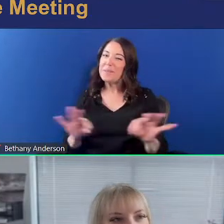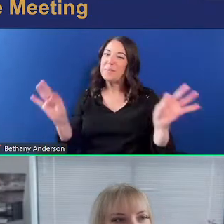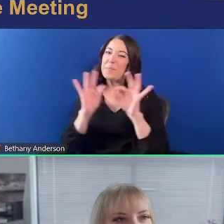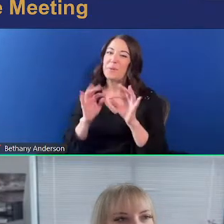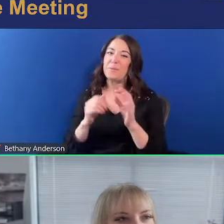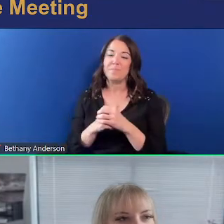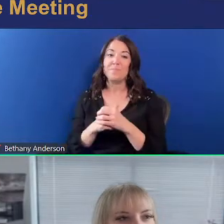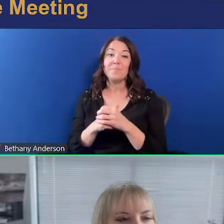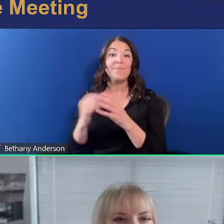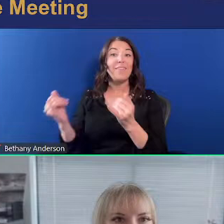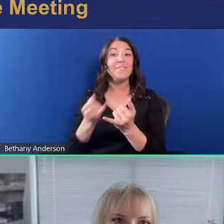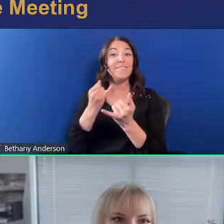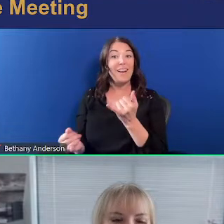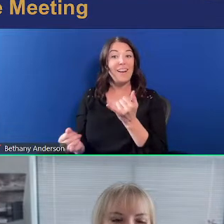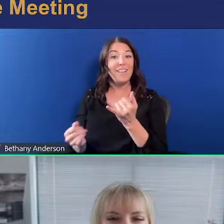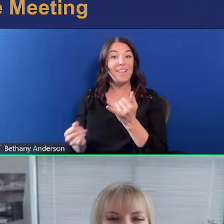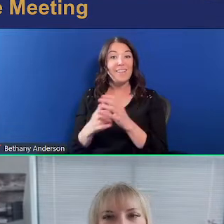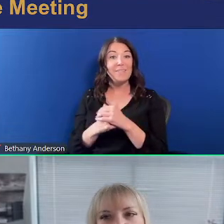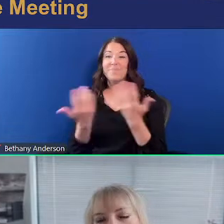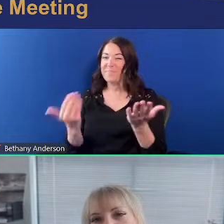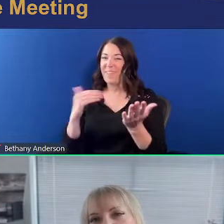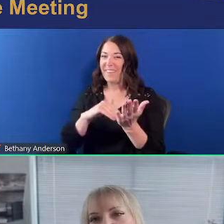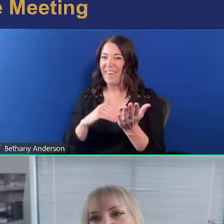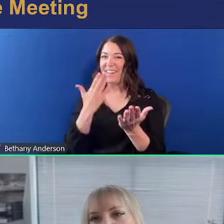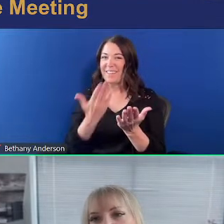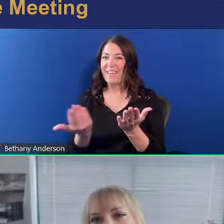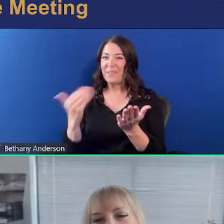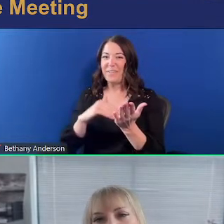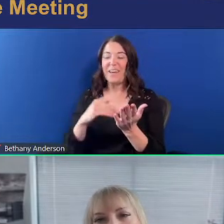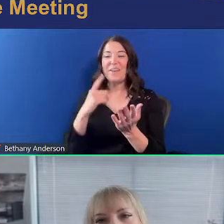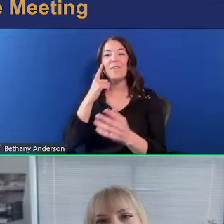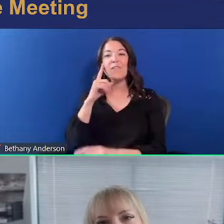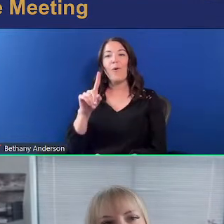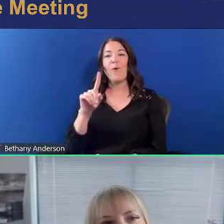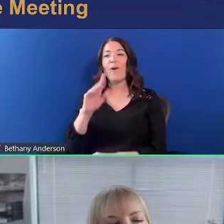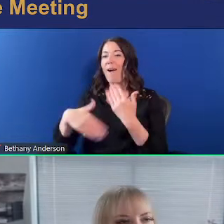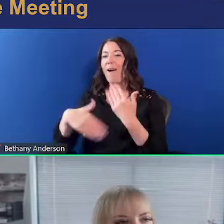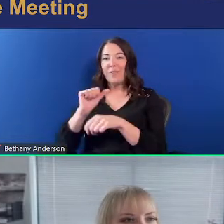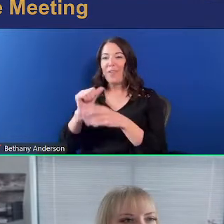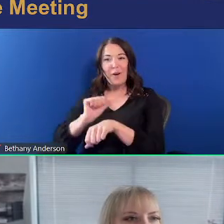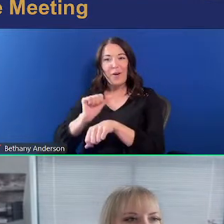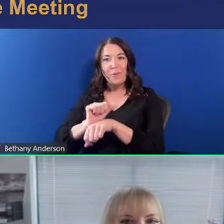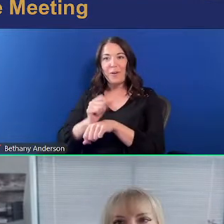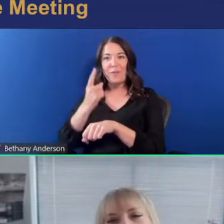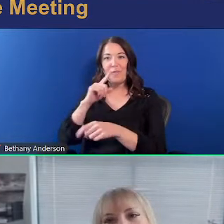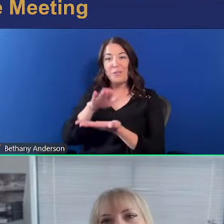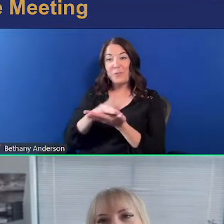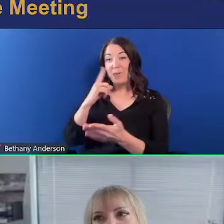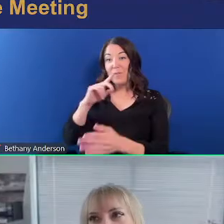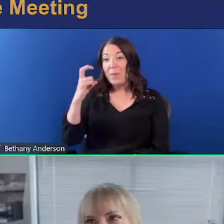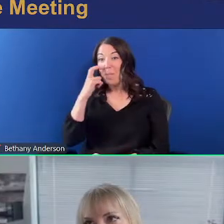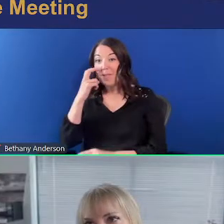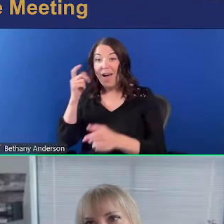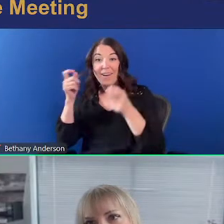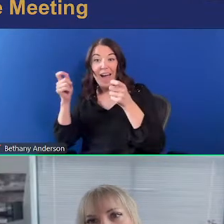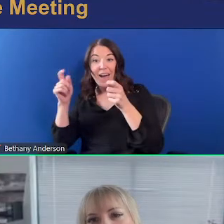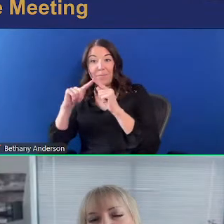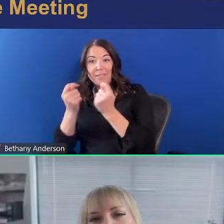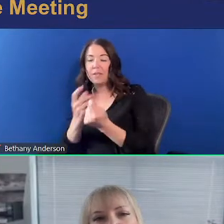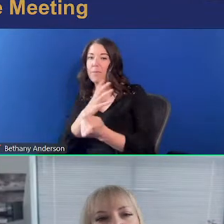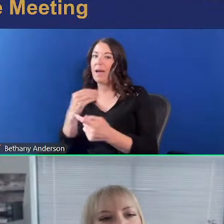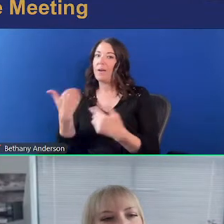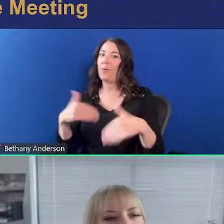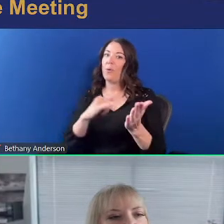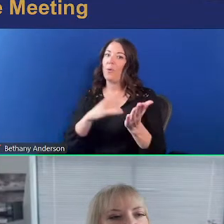then finally, again, thank you to the work of our School for the Blind admin team, and especially